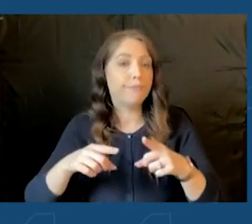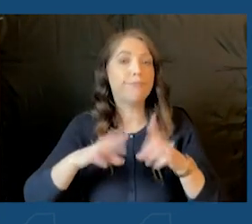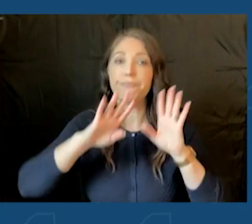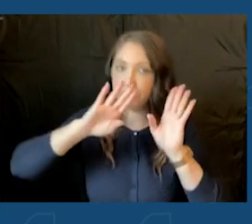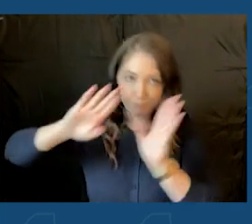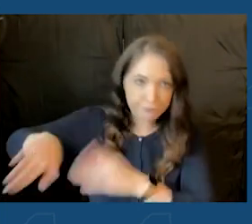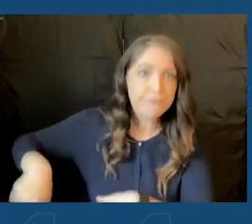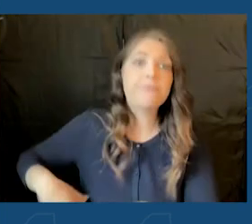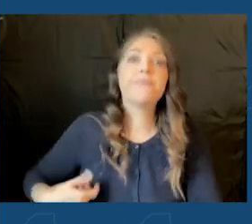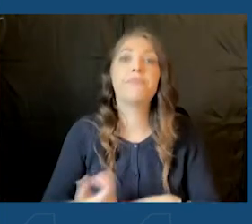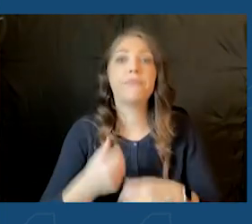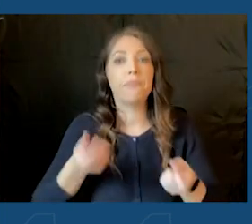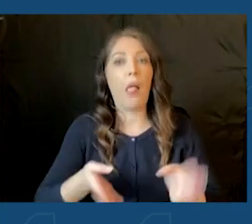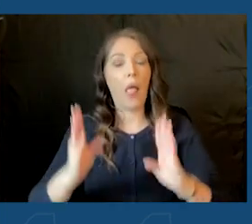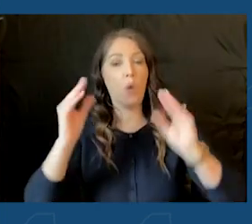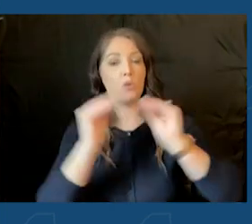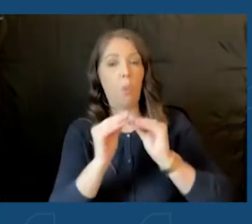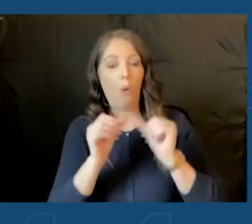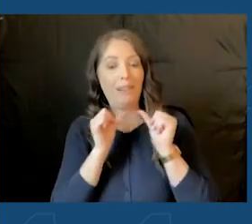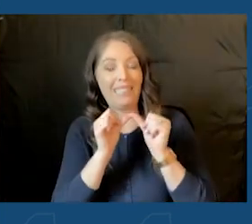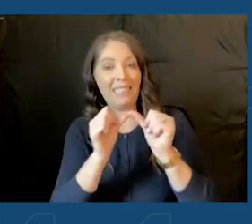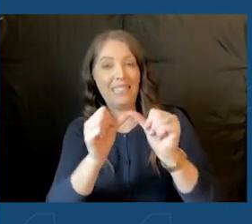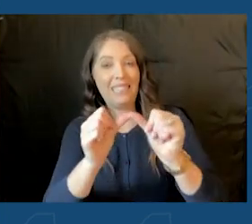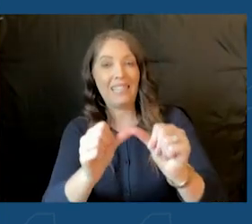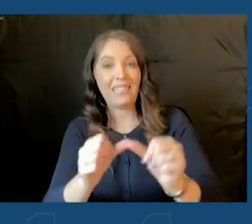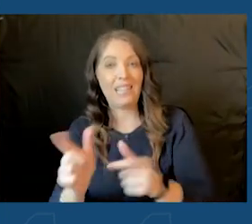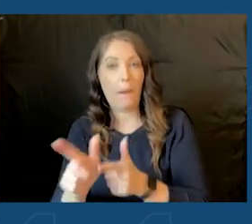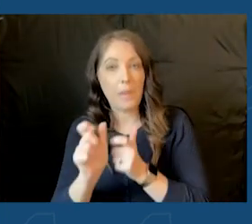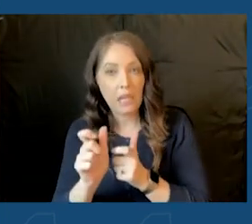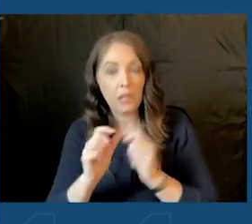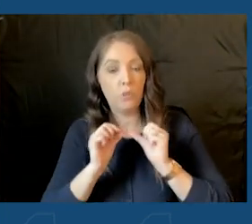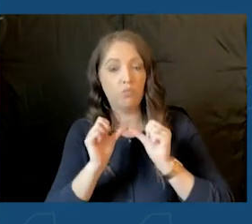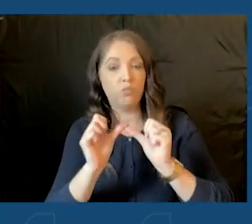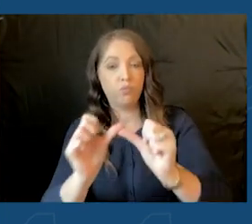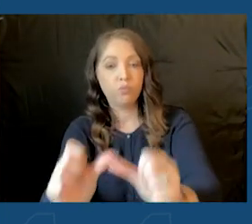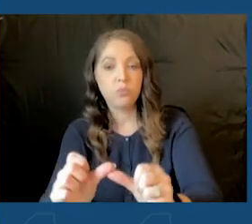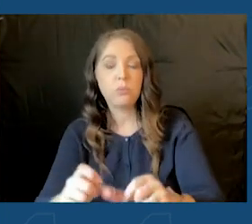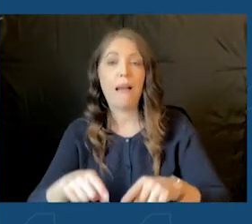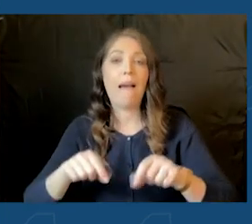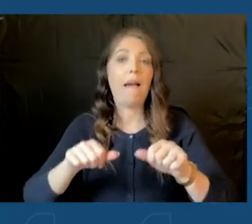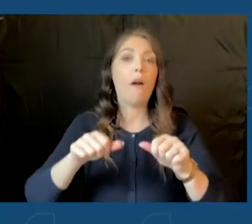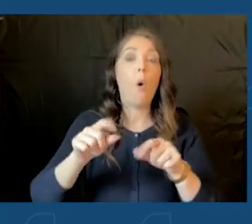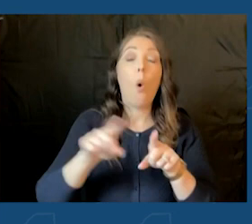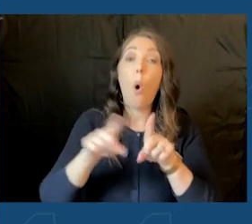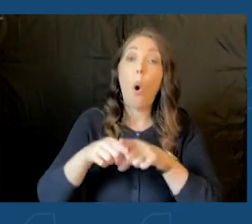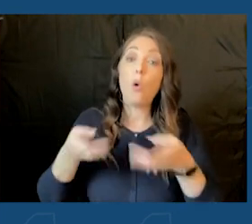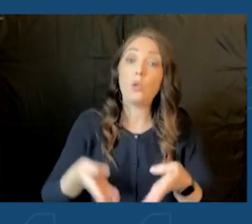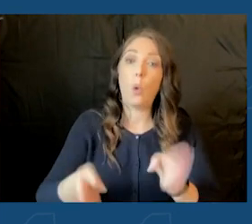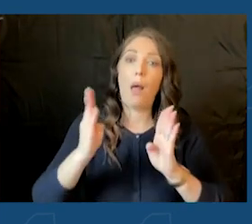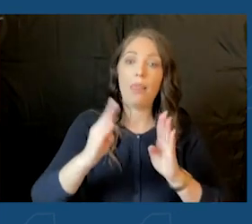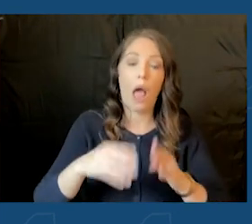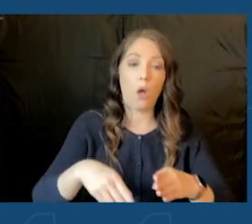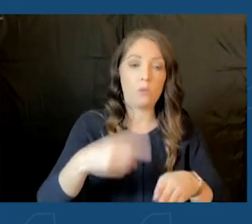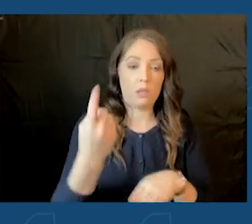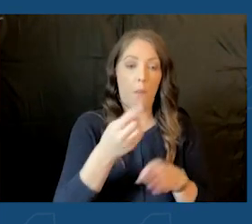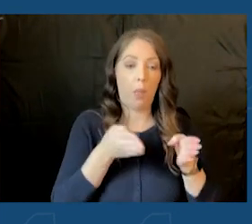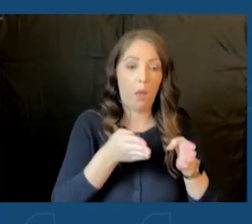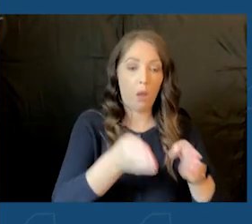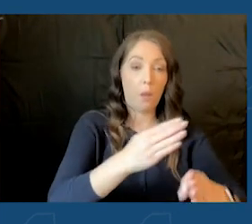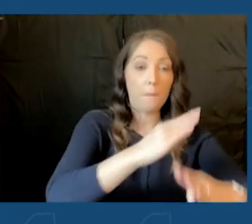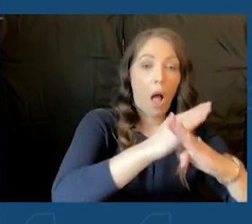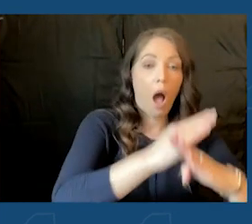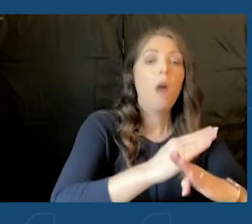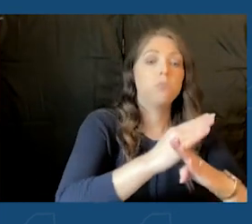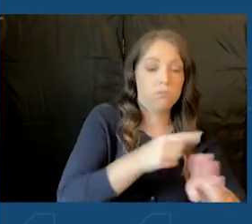more consistent speed, and it also gives you the opportunity to work around a blockage when it develops. Altogether, allows you to run 40%